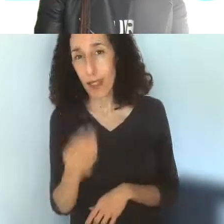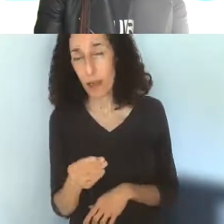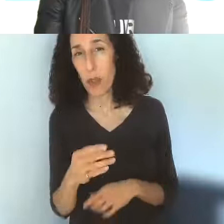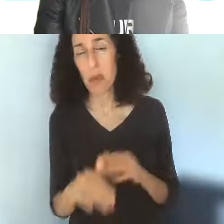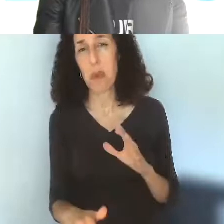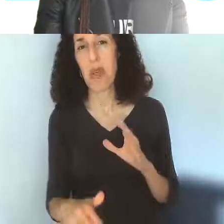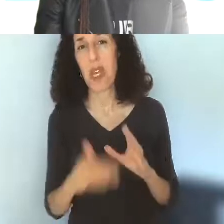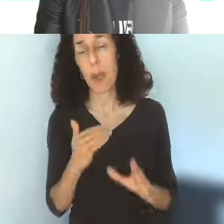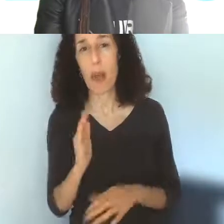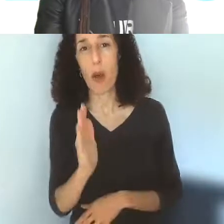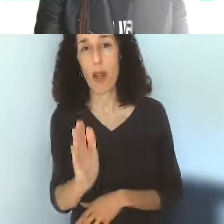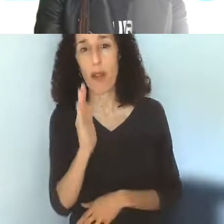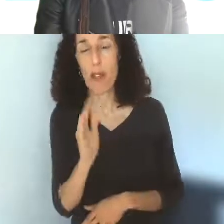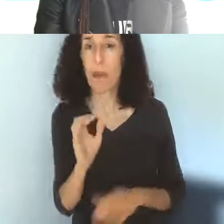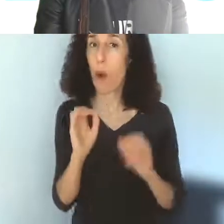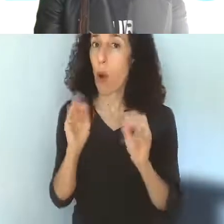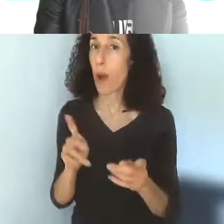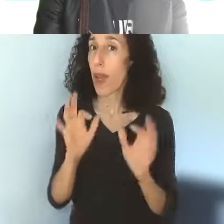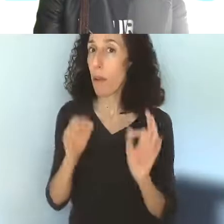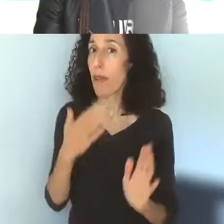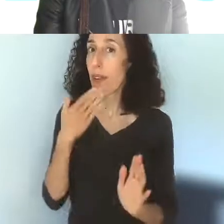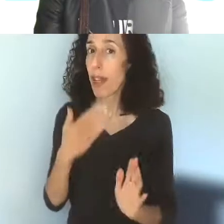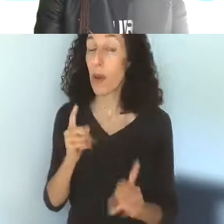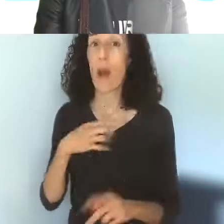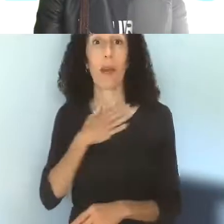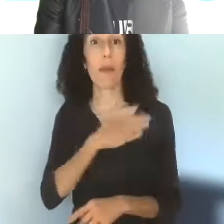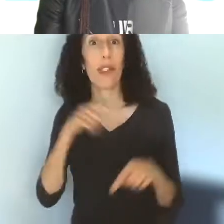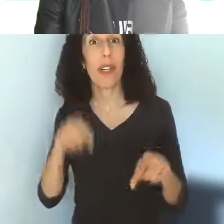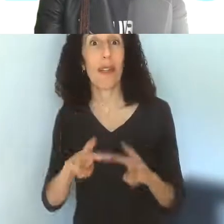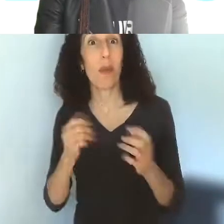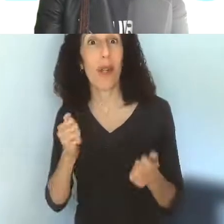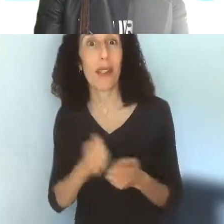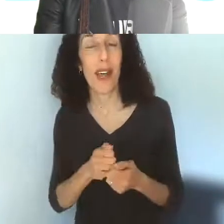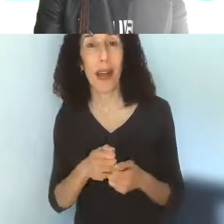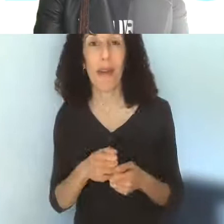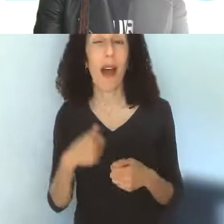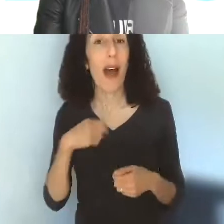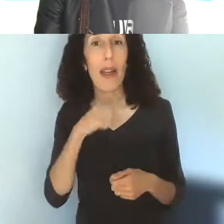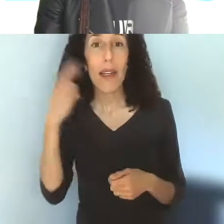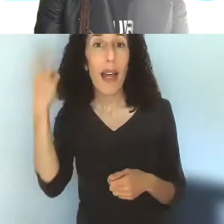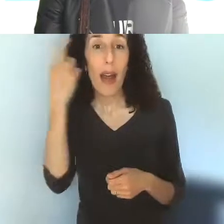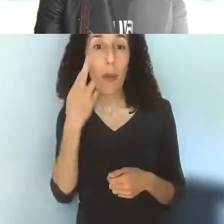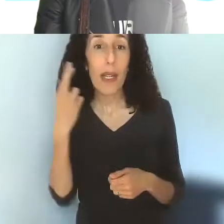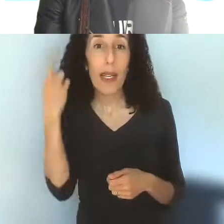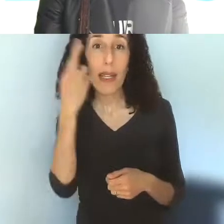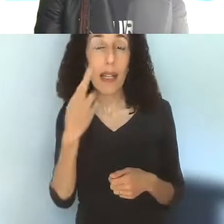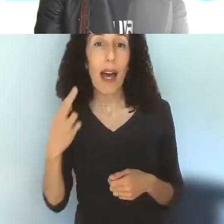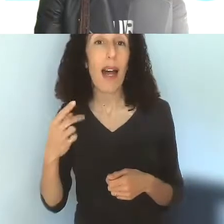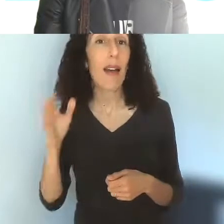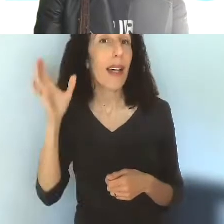Absolutely. And the information has been very helpful. I didn't know that the hearing had come this far,